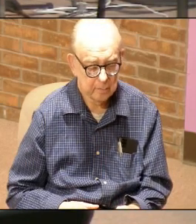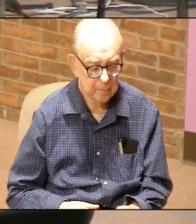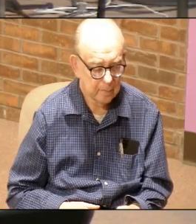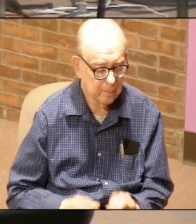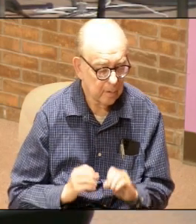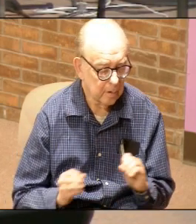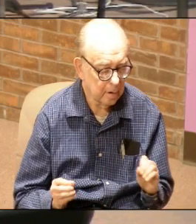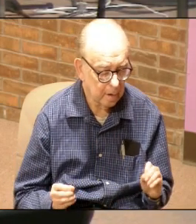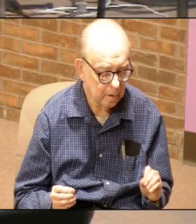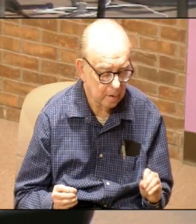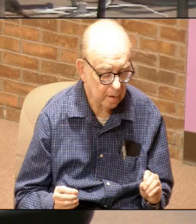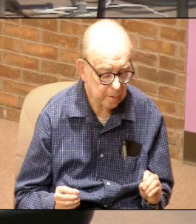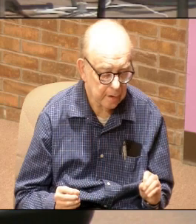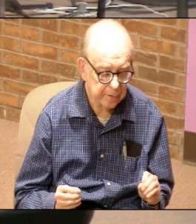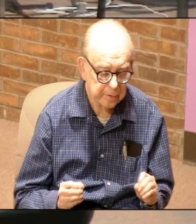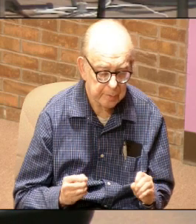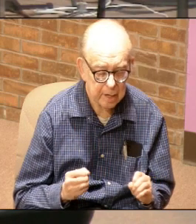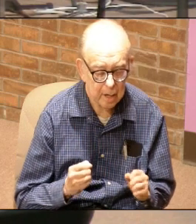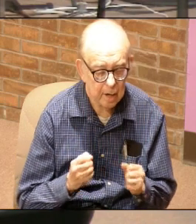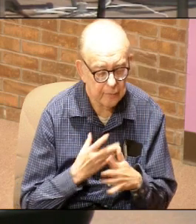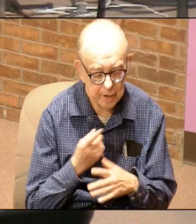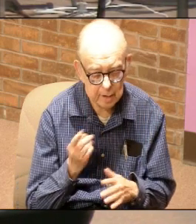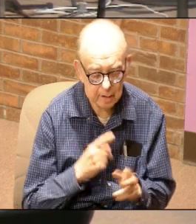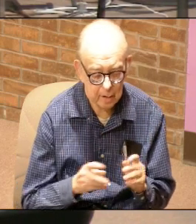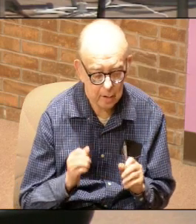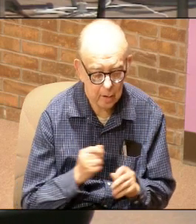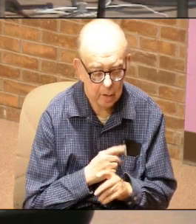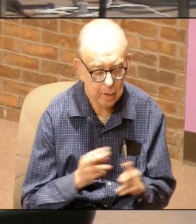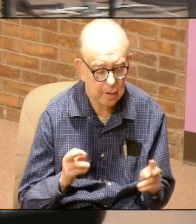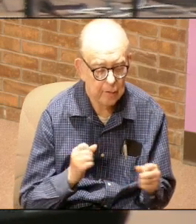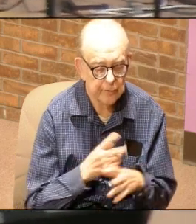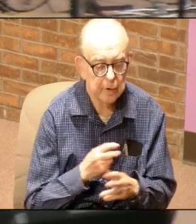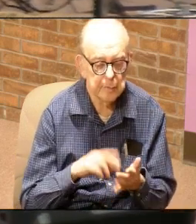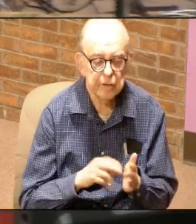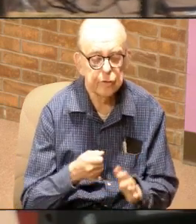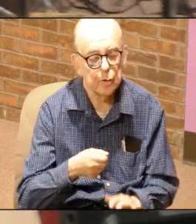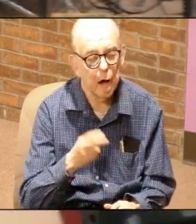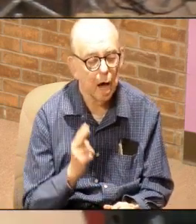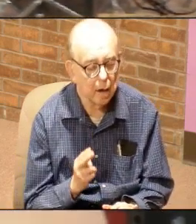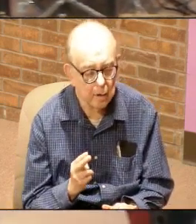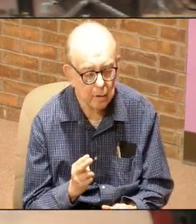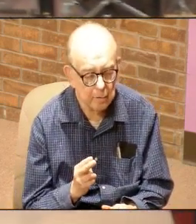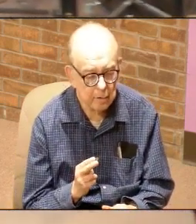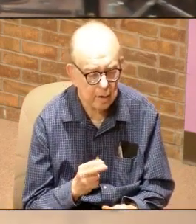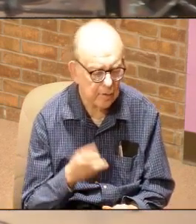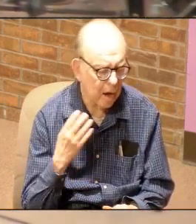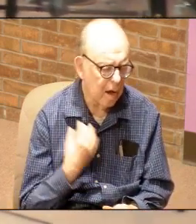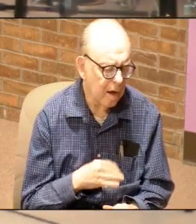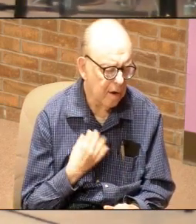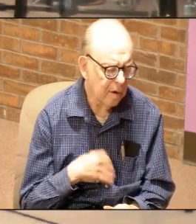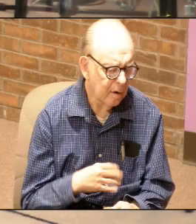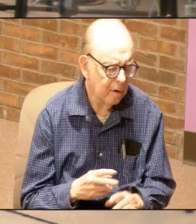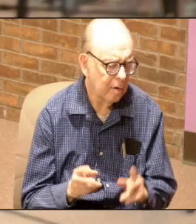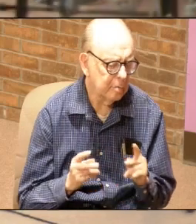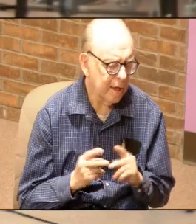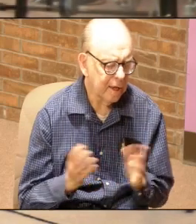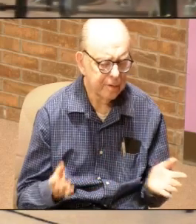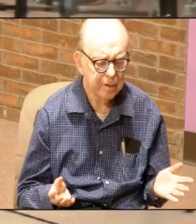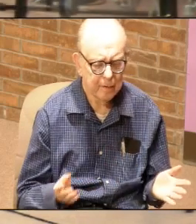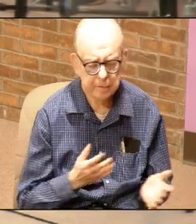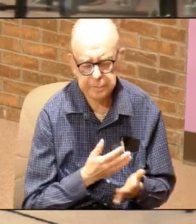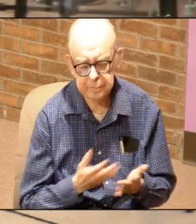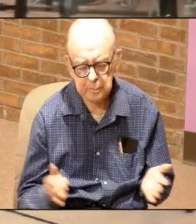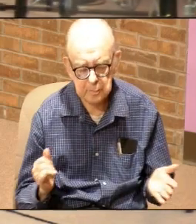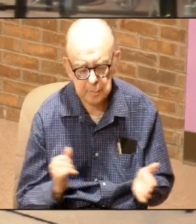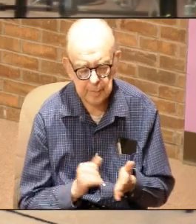And there's nothing for him to be afraid of. Fear means to honor his awesomeness, his position, the